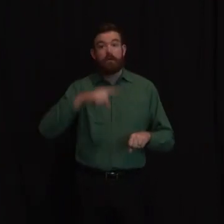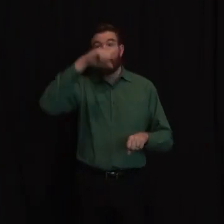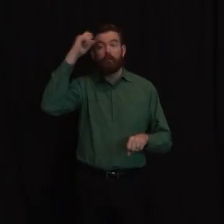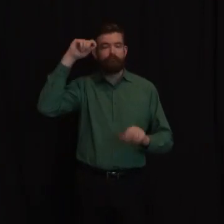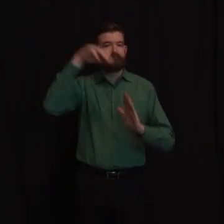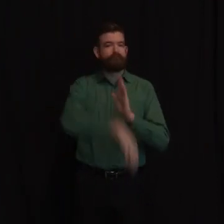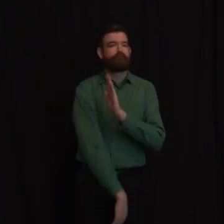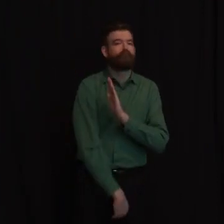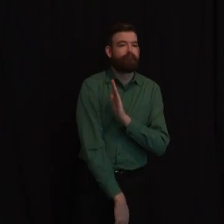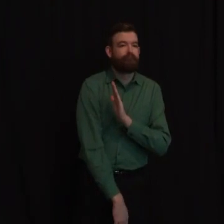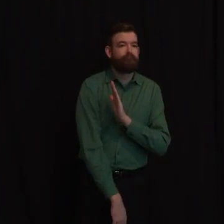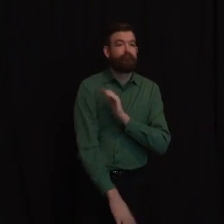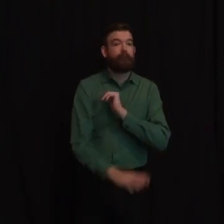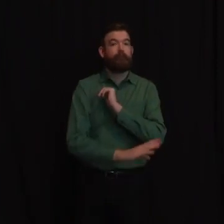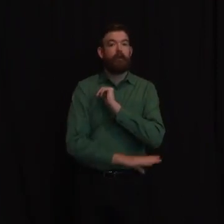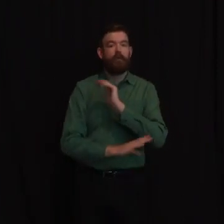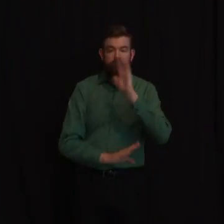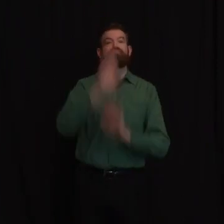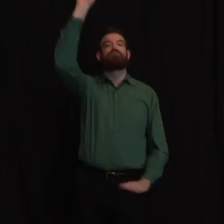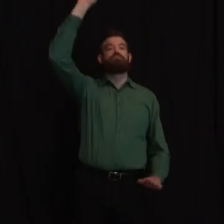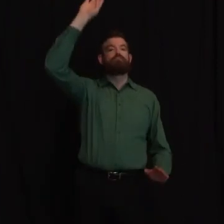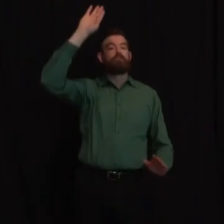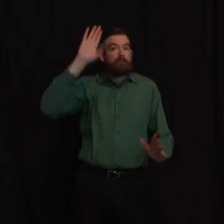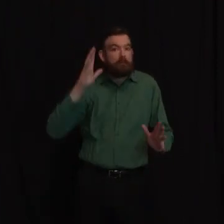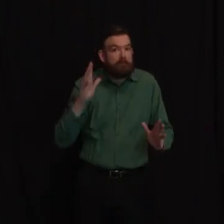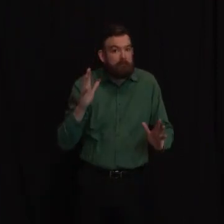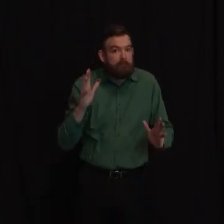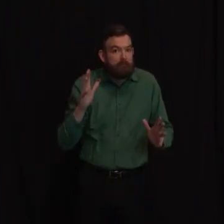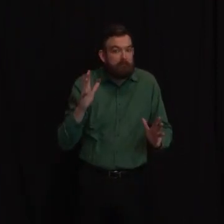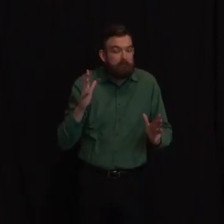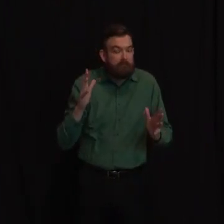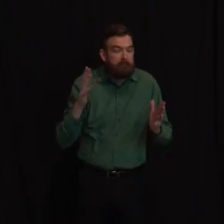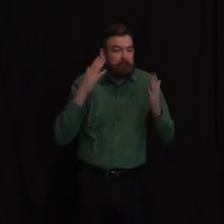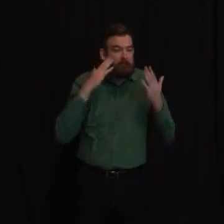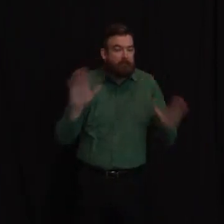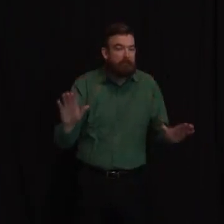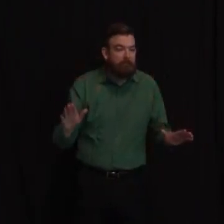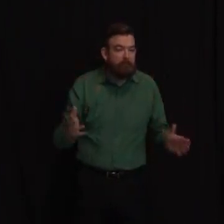idea on anything to add generally or on the nursing home? Sure. It is